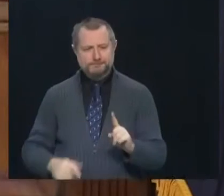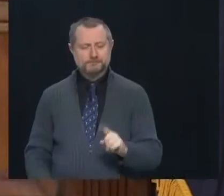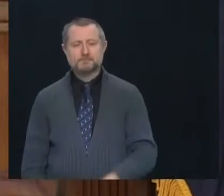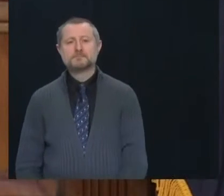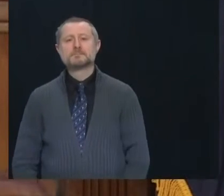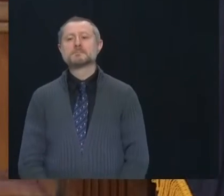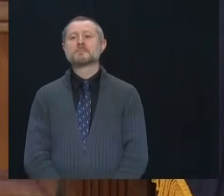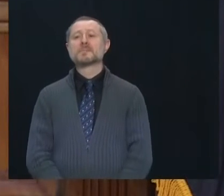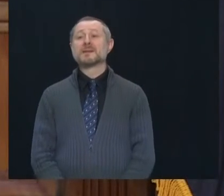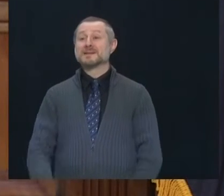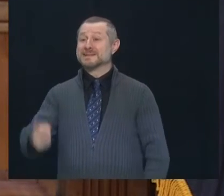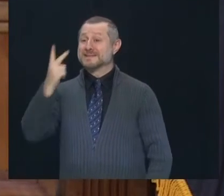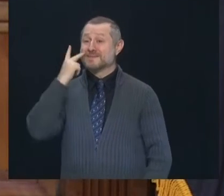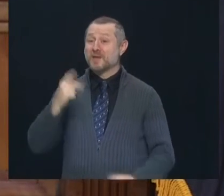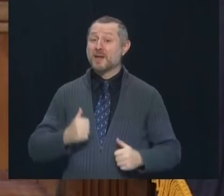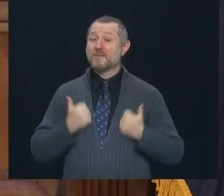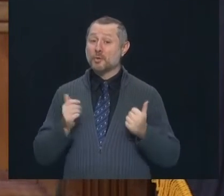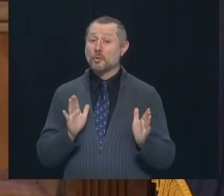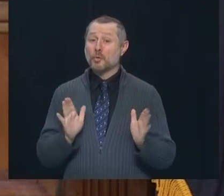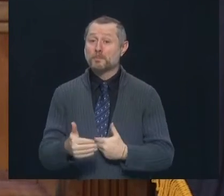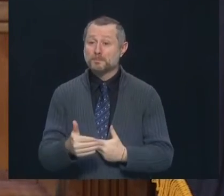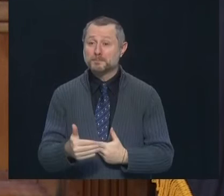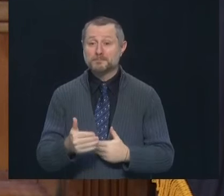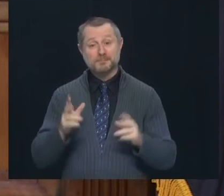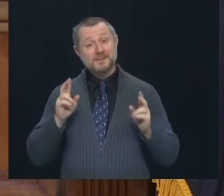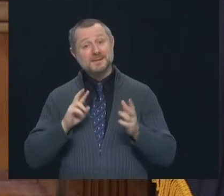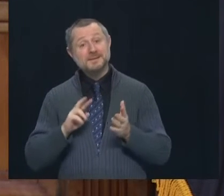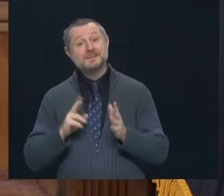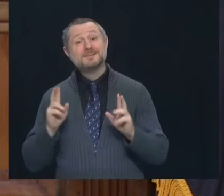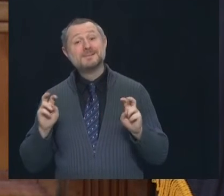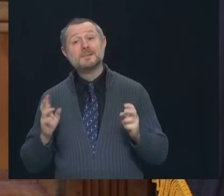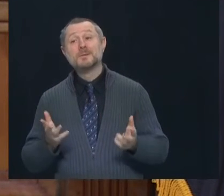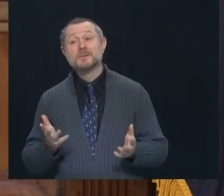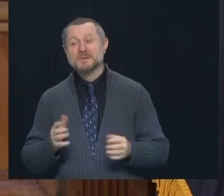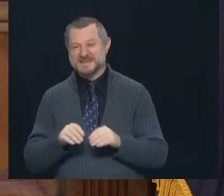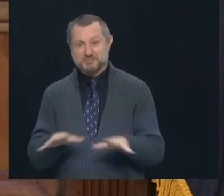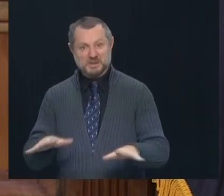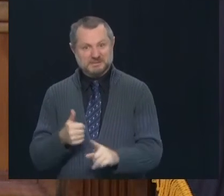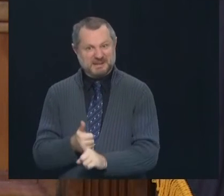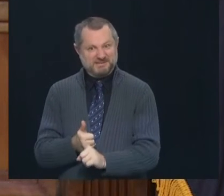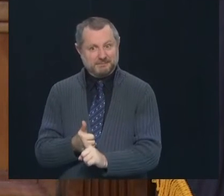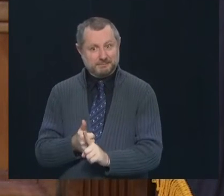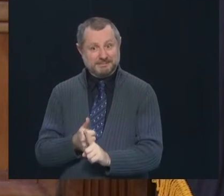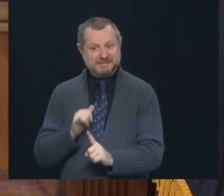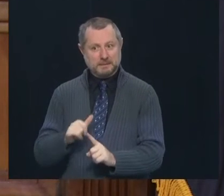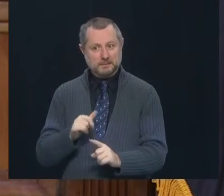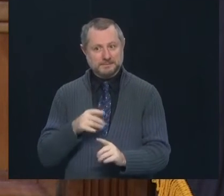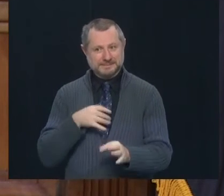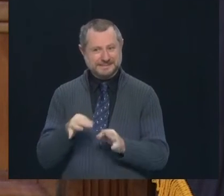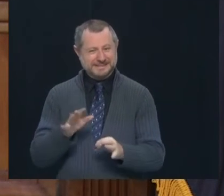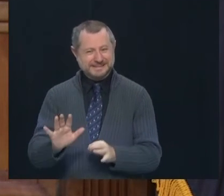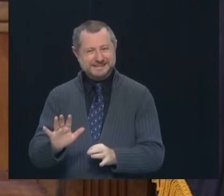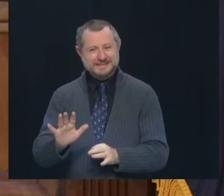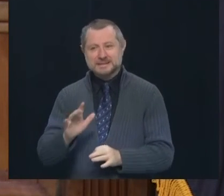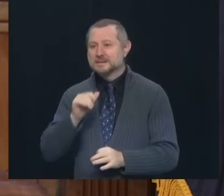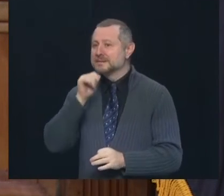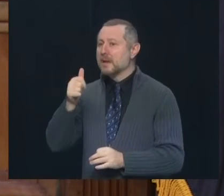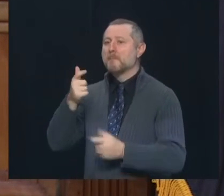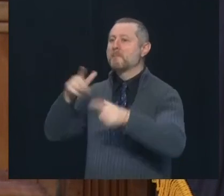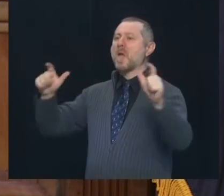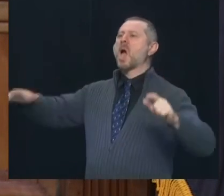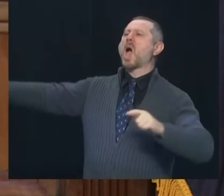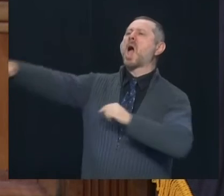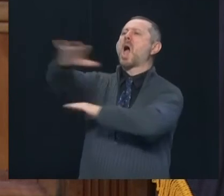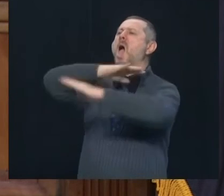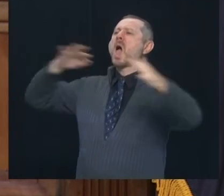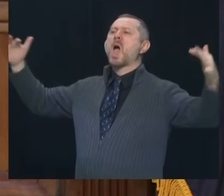Living room spread. Living room spread. That's what we have to explain to people. It's not mass gatherings. It's